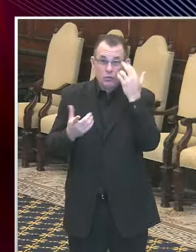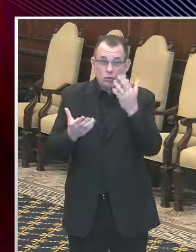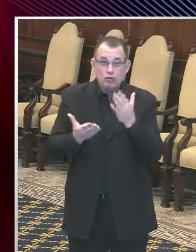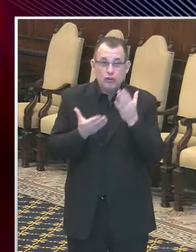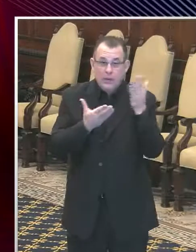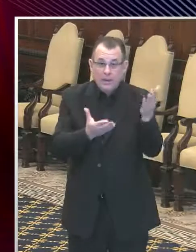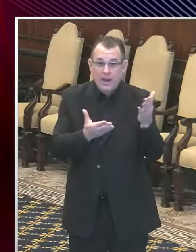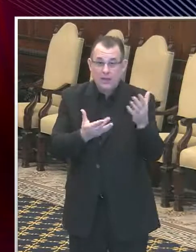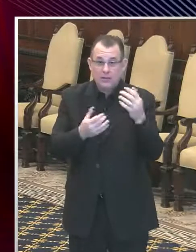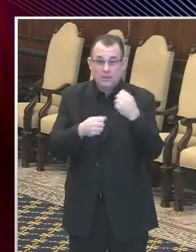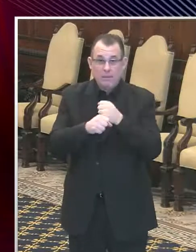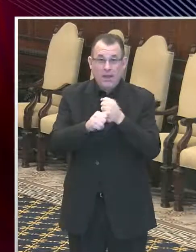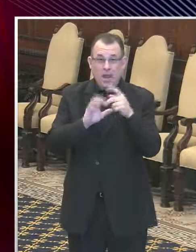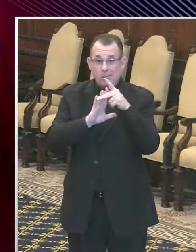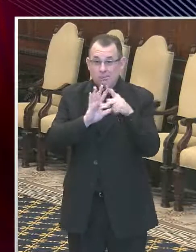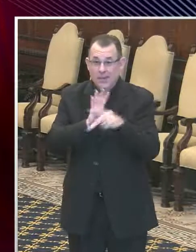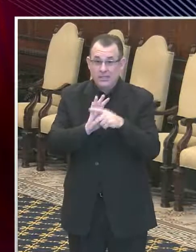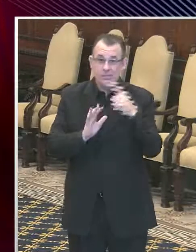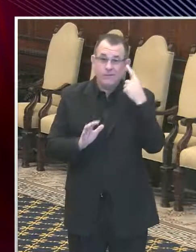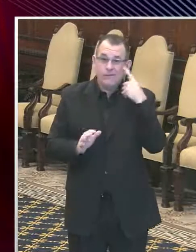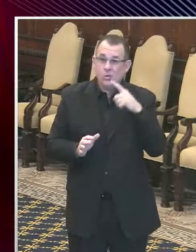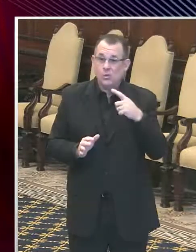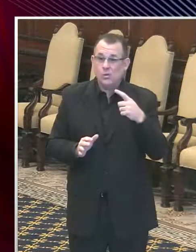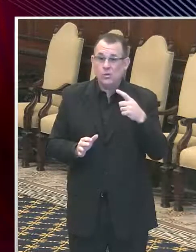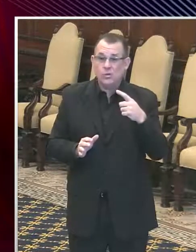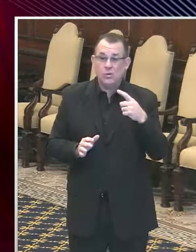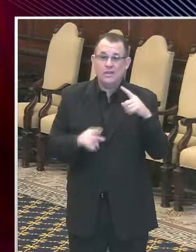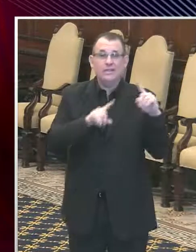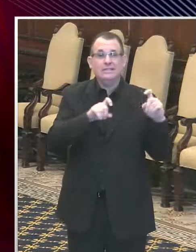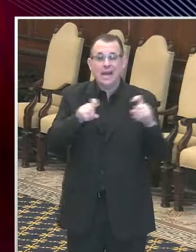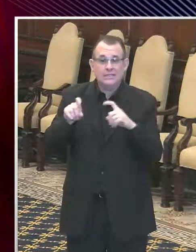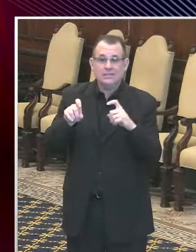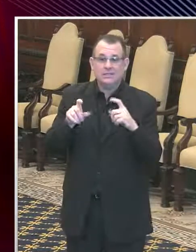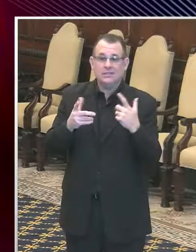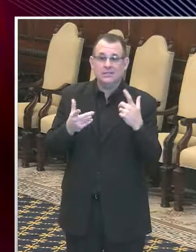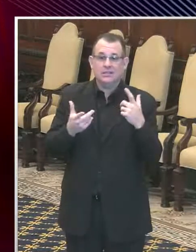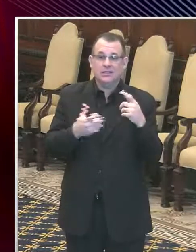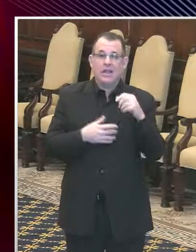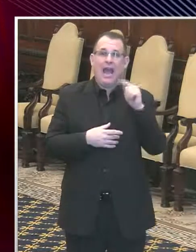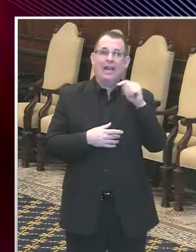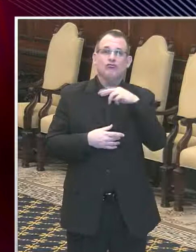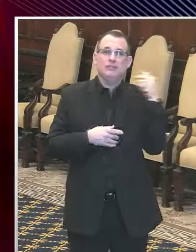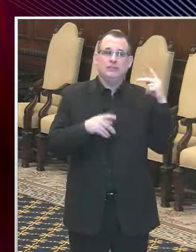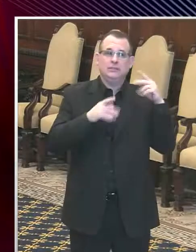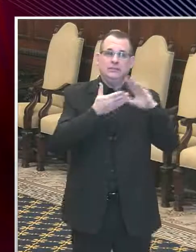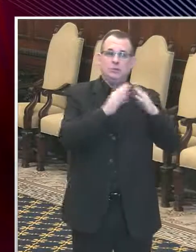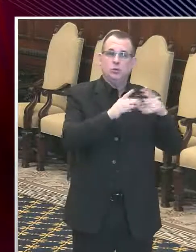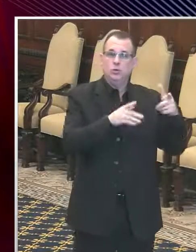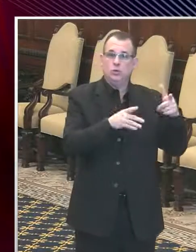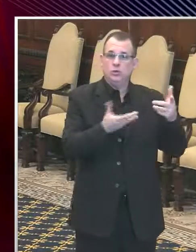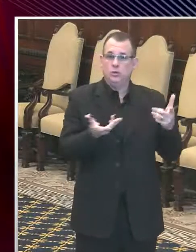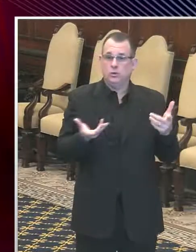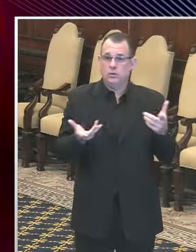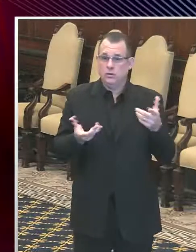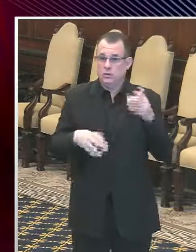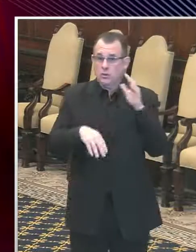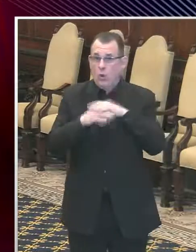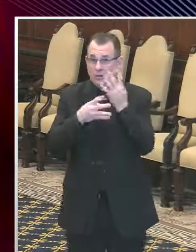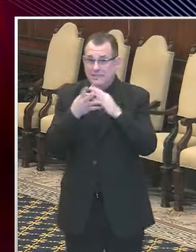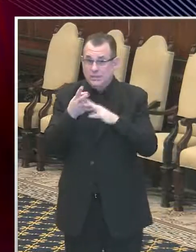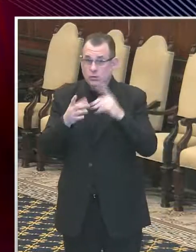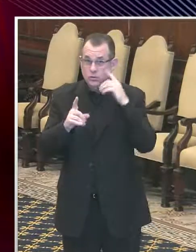of policy for high at-risk communities to be tested on a monthly or on a scheduled